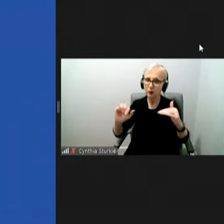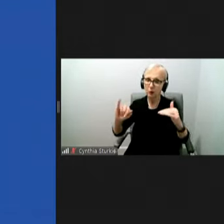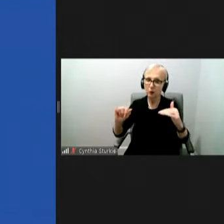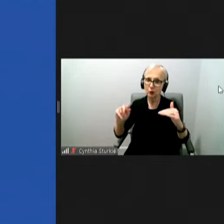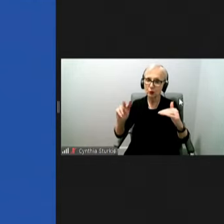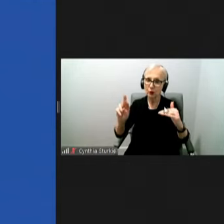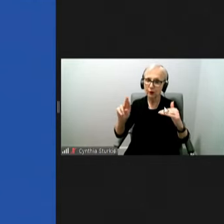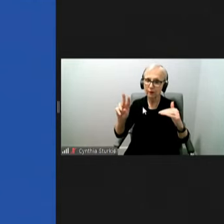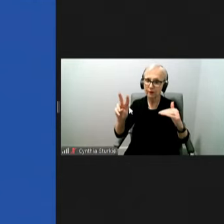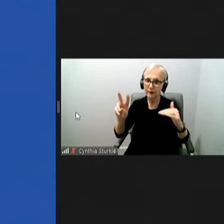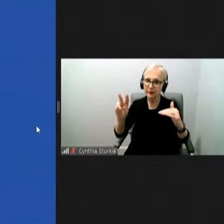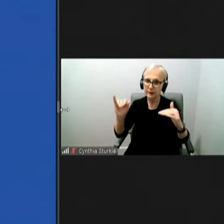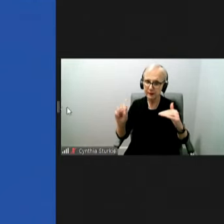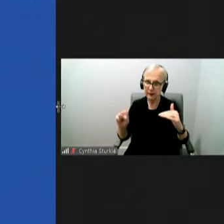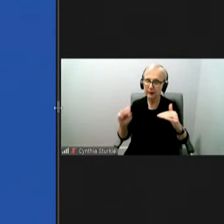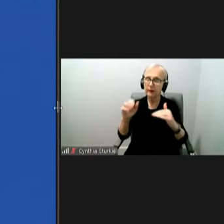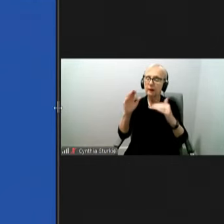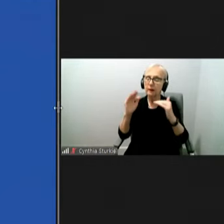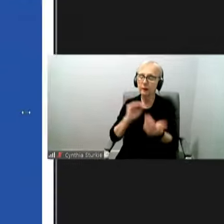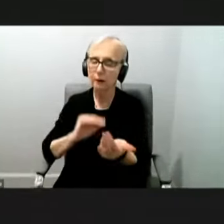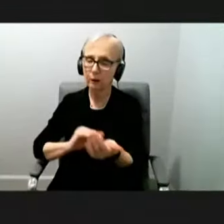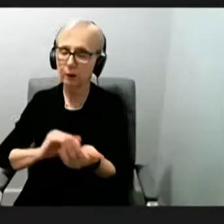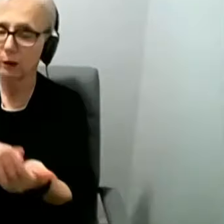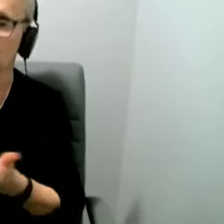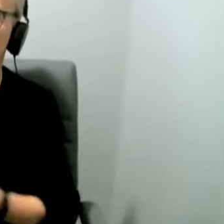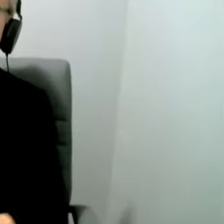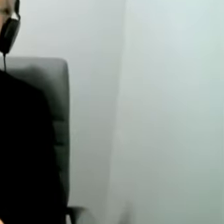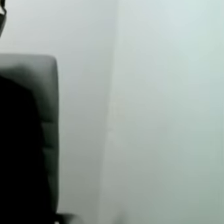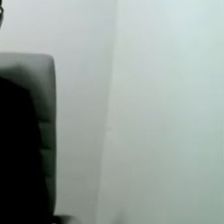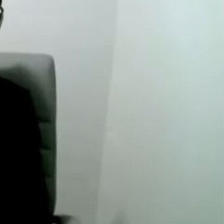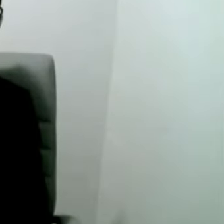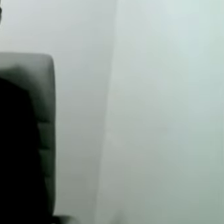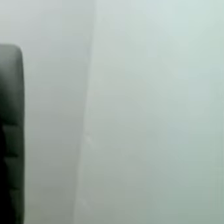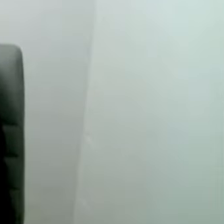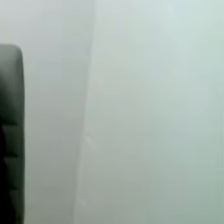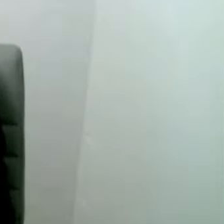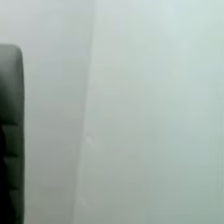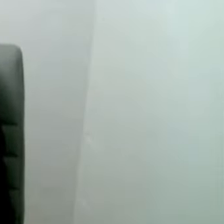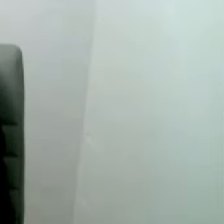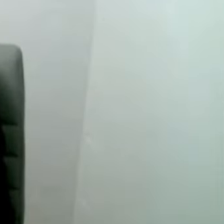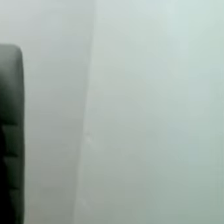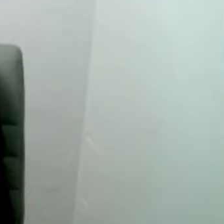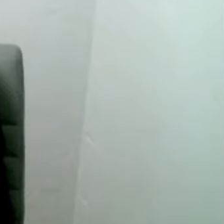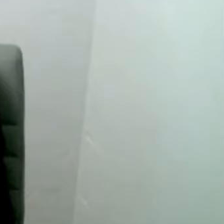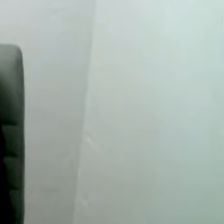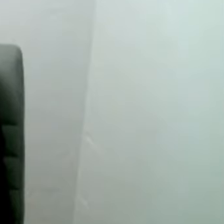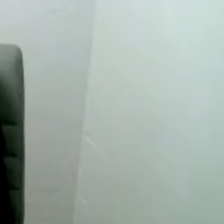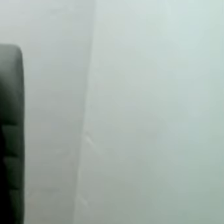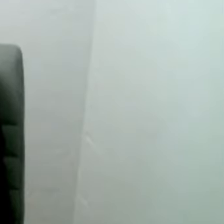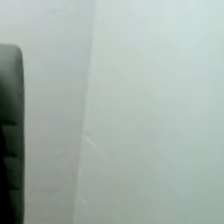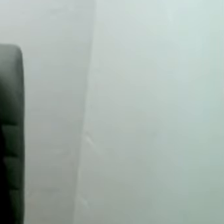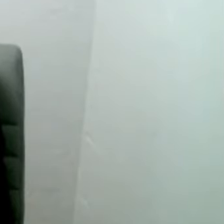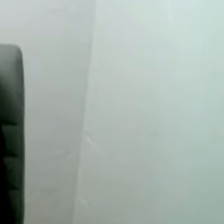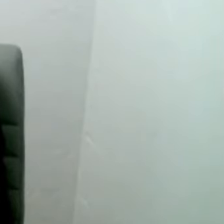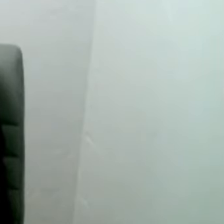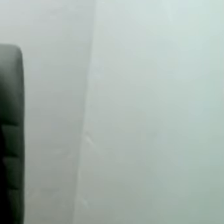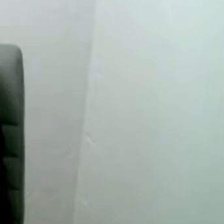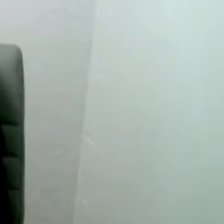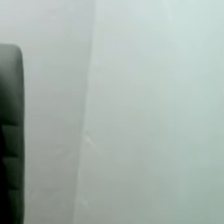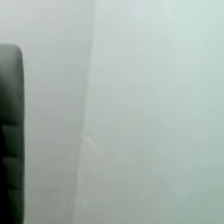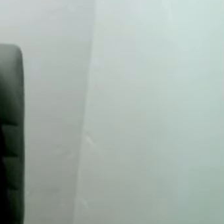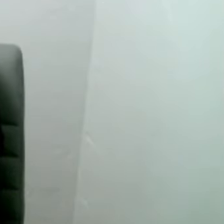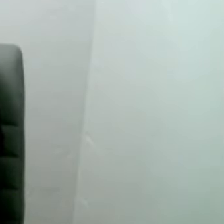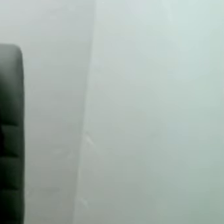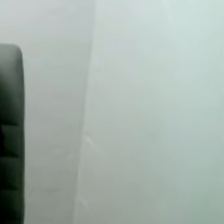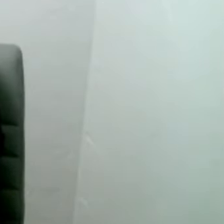and Dr. Emily Trevante, the state lab director at CDPHE. So without further ado, we'll go ahead and send things over to Dr. Herlihy